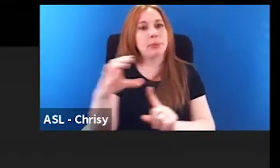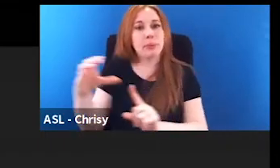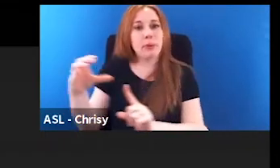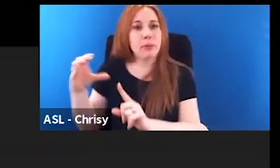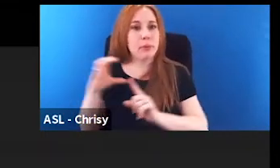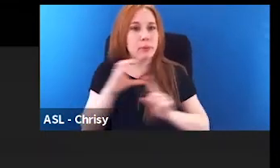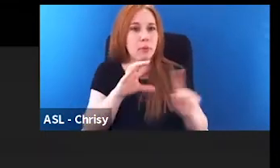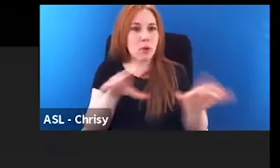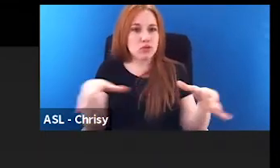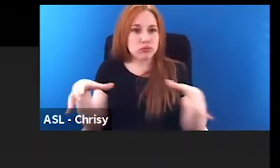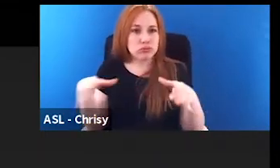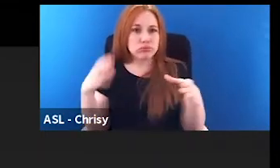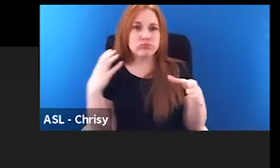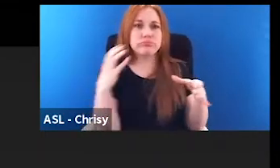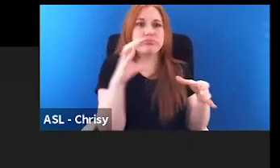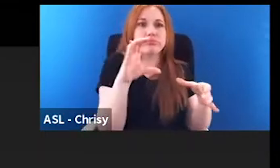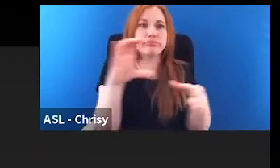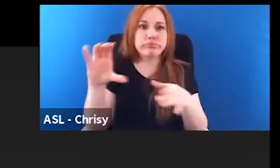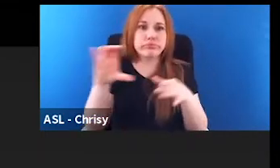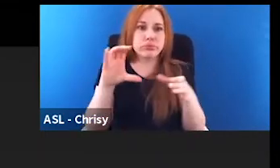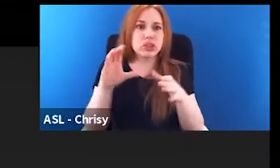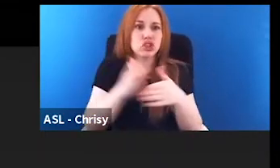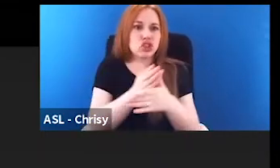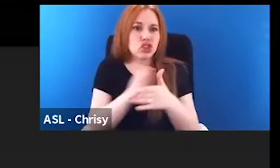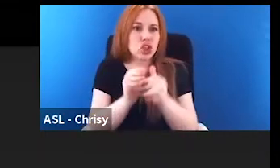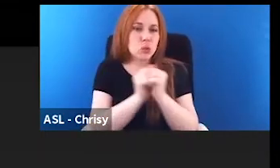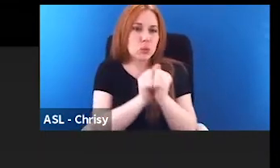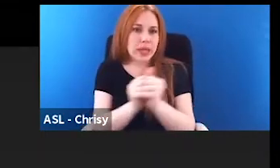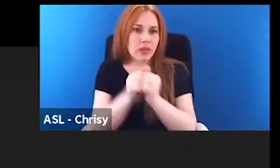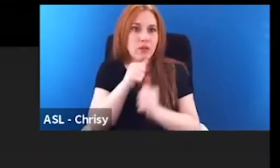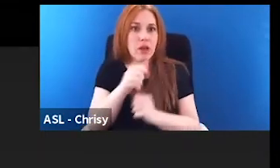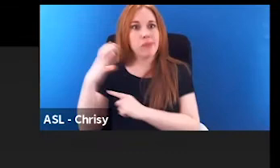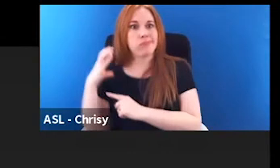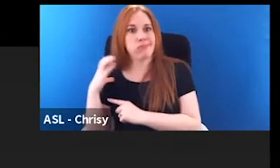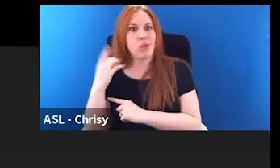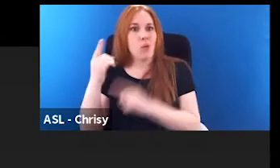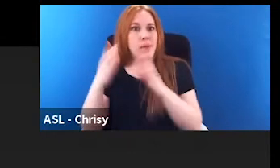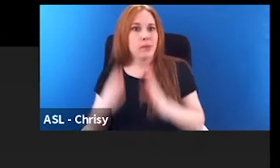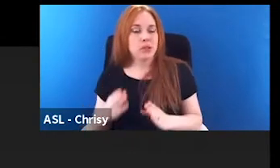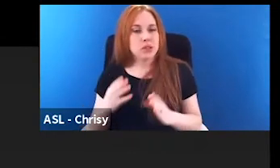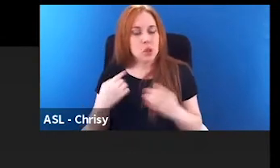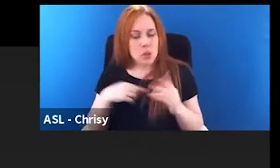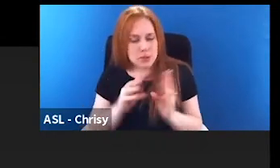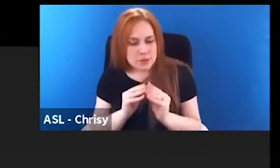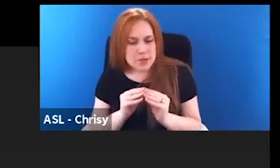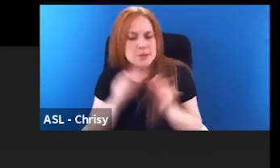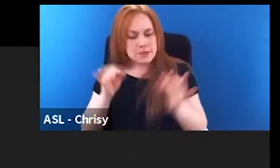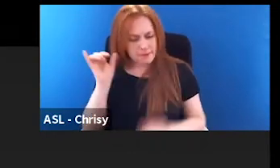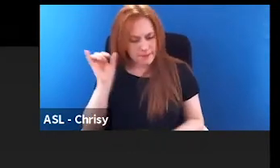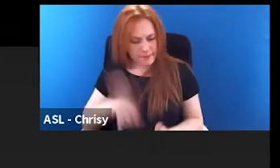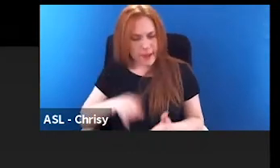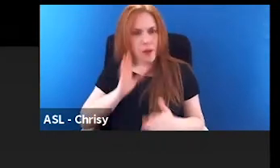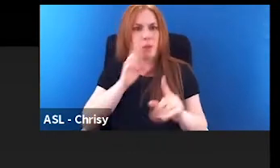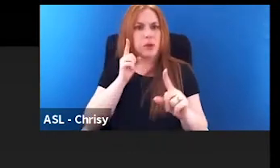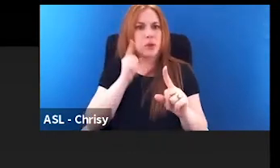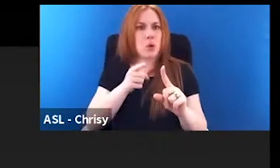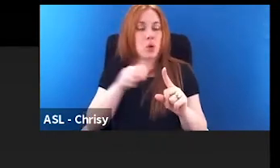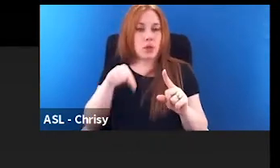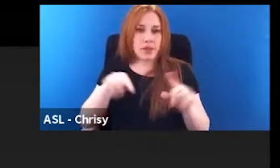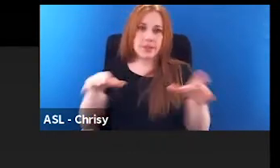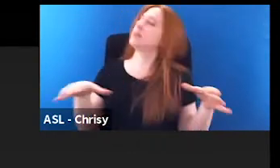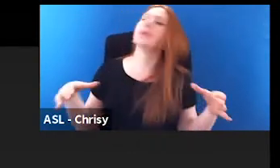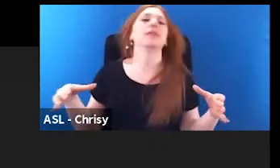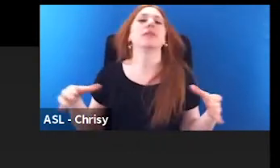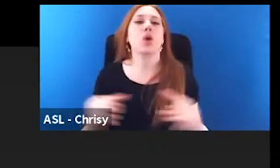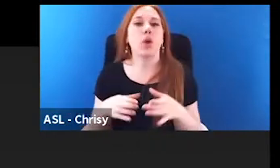collectively together. So very quickly, after we started meeting, we determined that was what we wanted to do. We wanted to bring this coalition, or